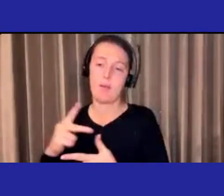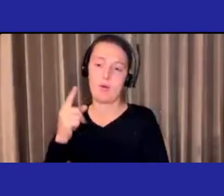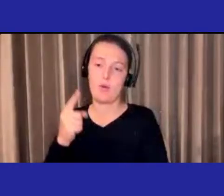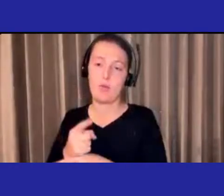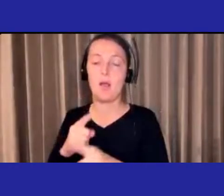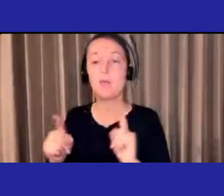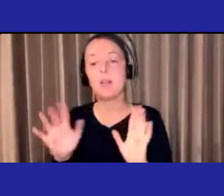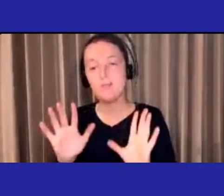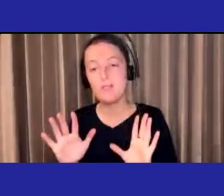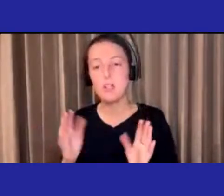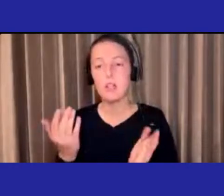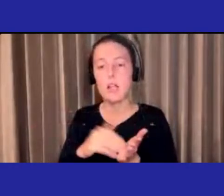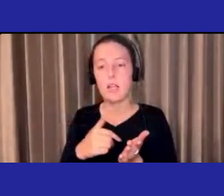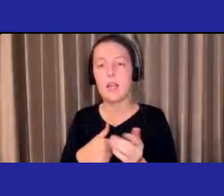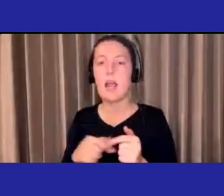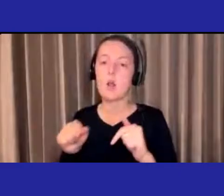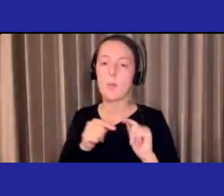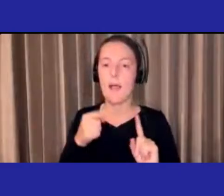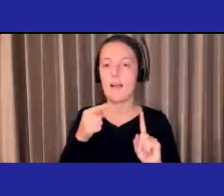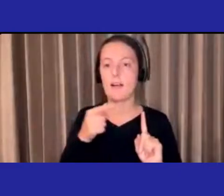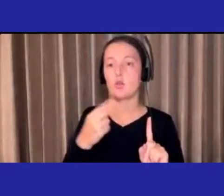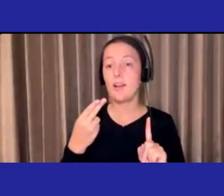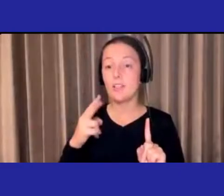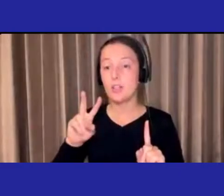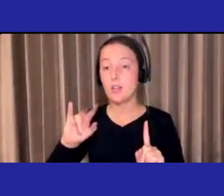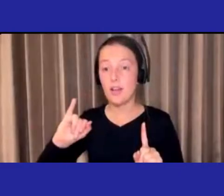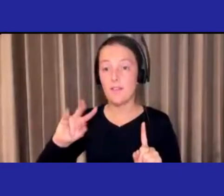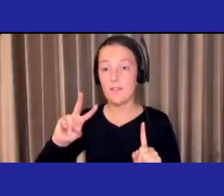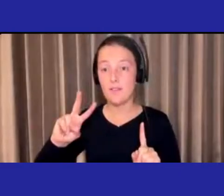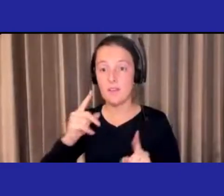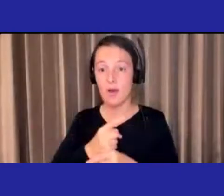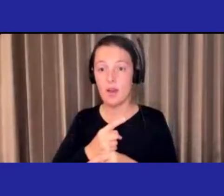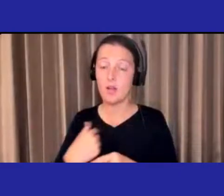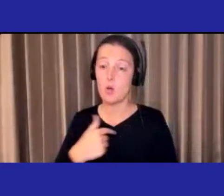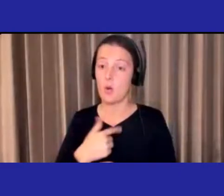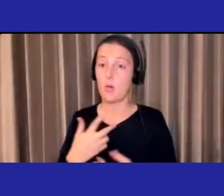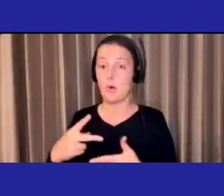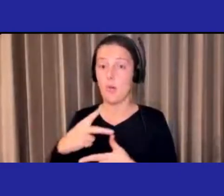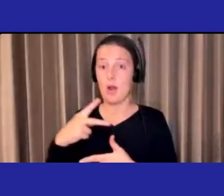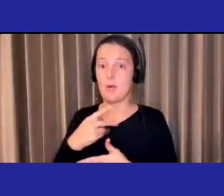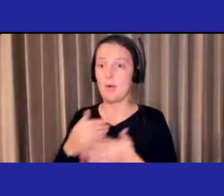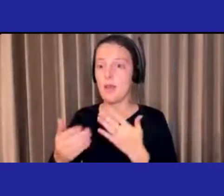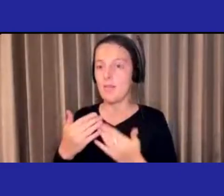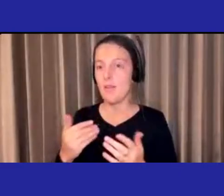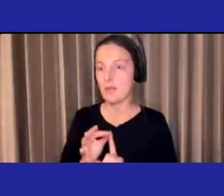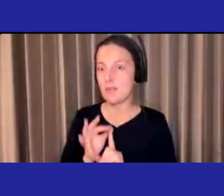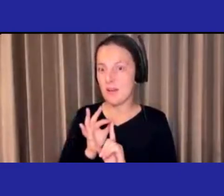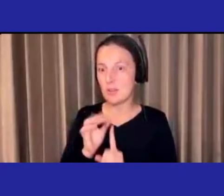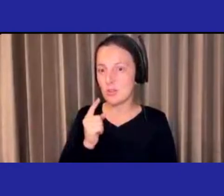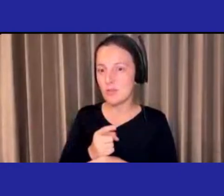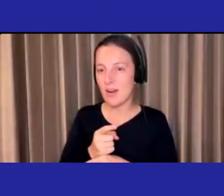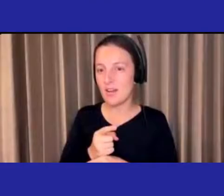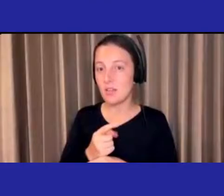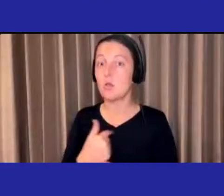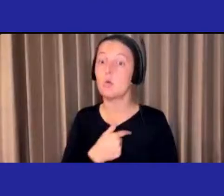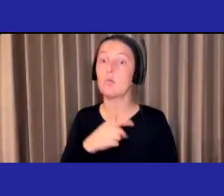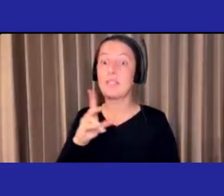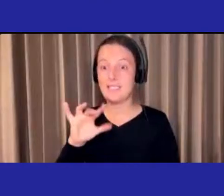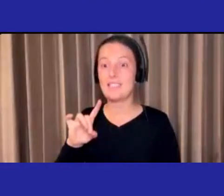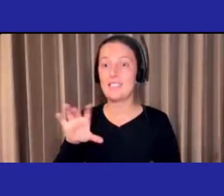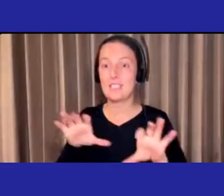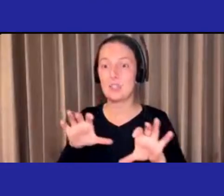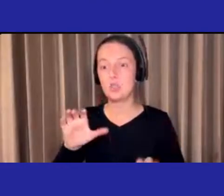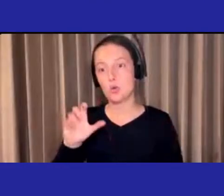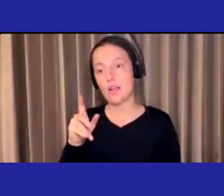in HIV, right, we were primary even though we were specialty, right? We did do cancer, screening on people